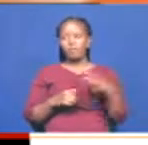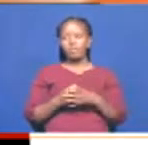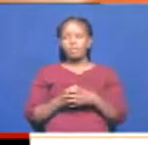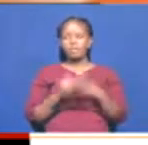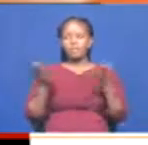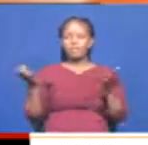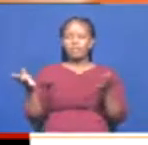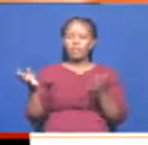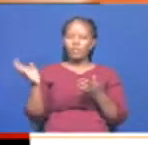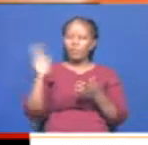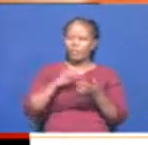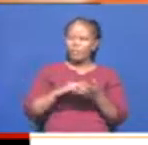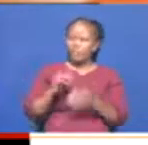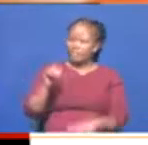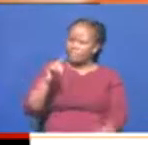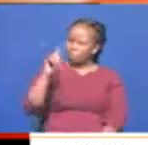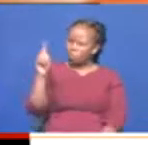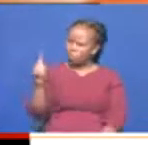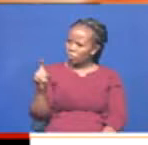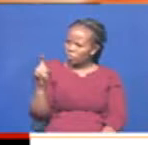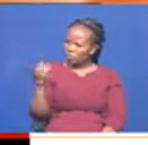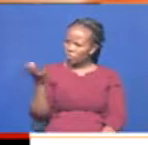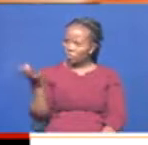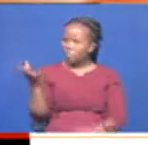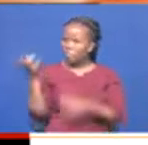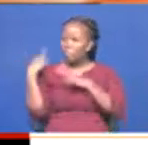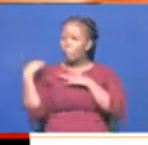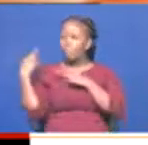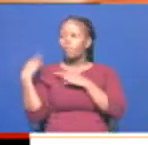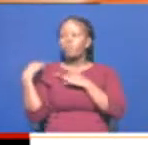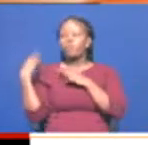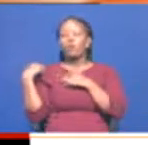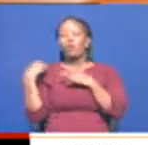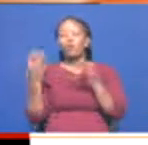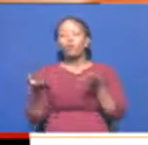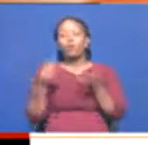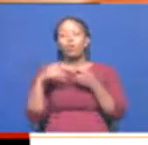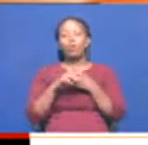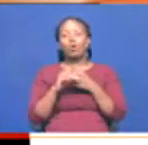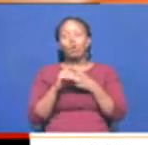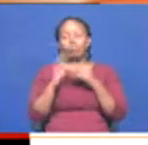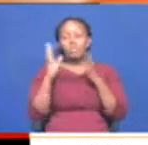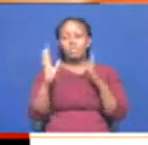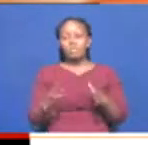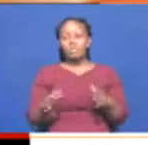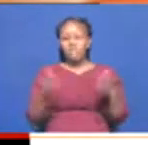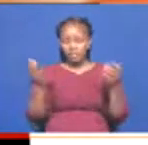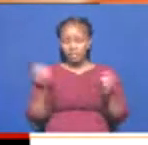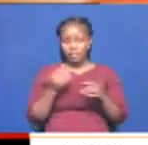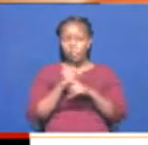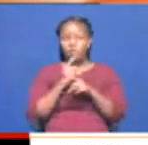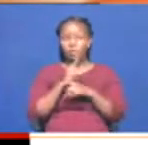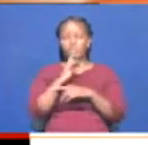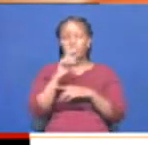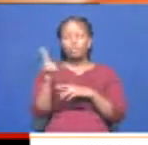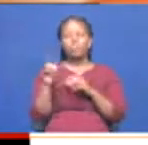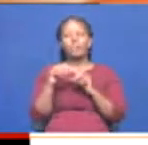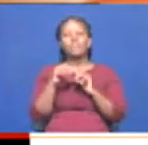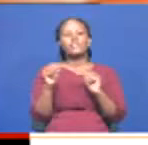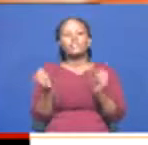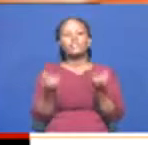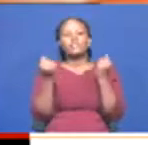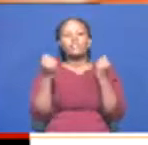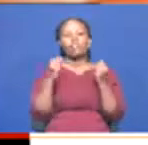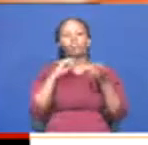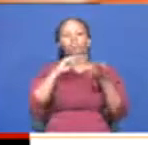And perhaps, what is the role of engineering professionals in ensuring safety of the projects they're